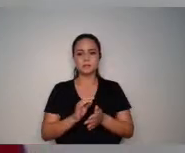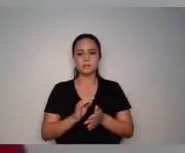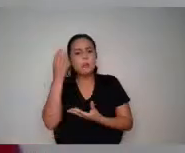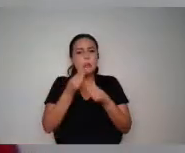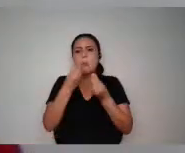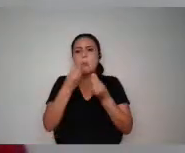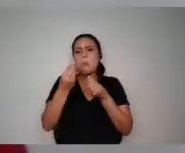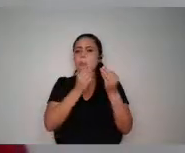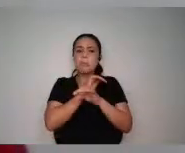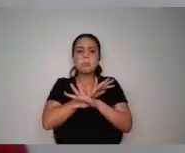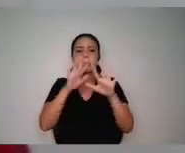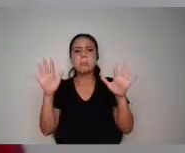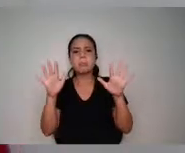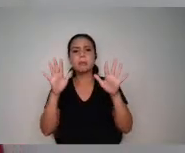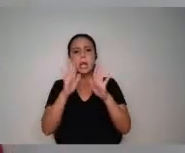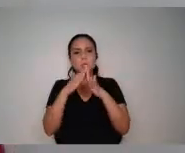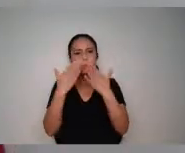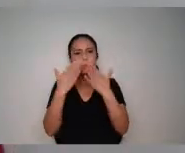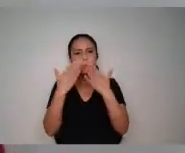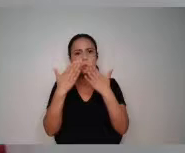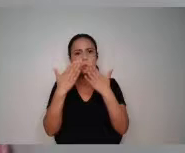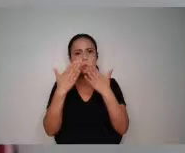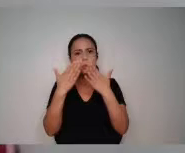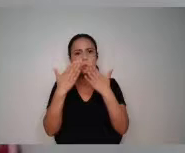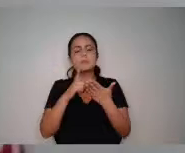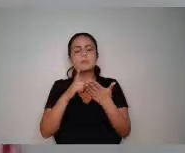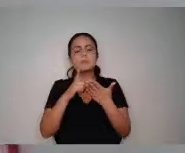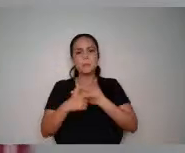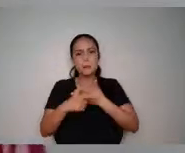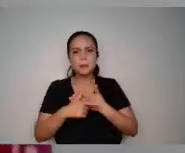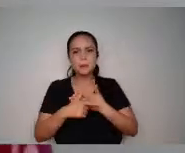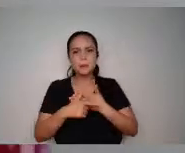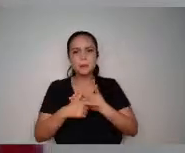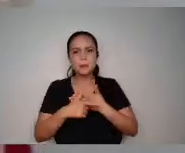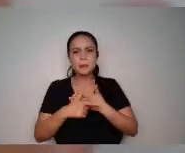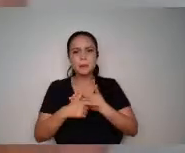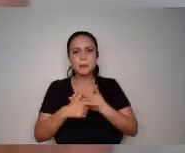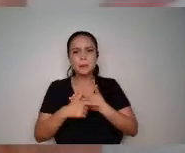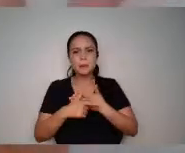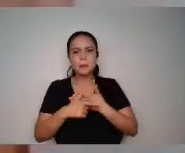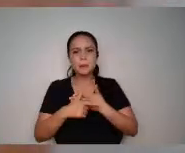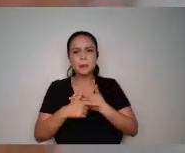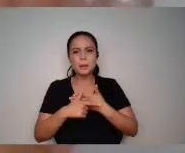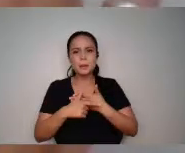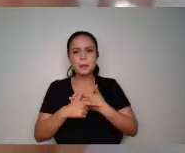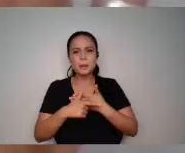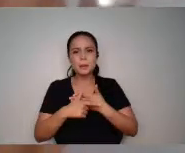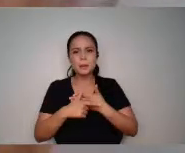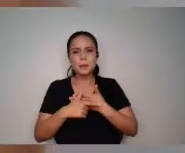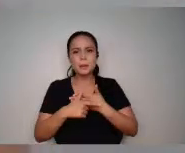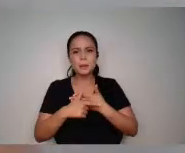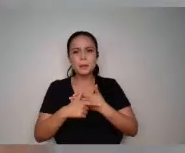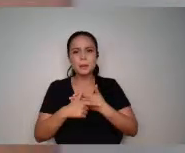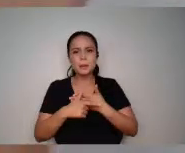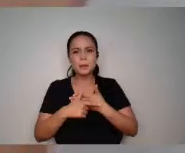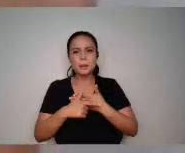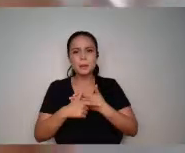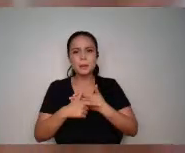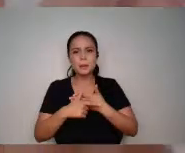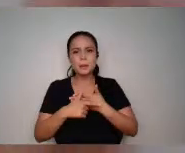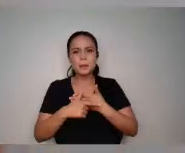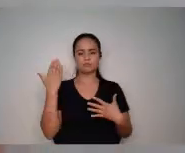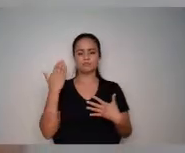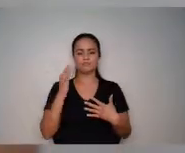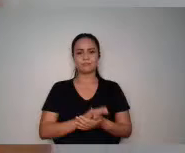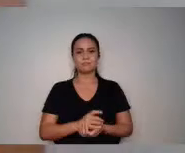I don't know exactly how, but of course that academia has a very important role in this, which is try to remove